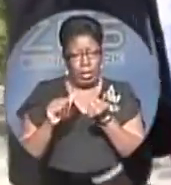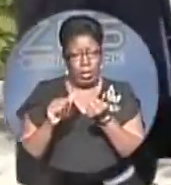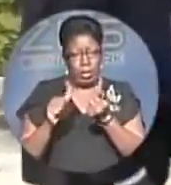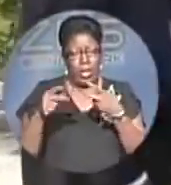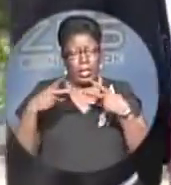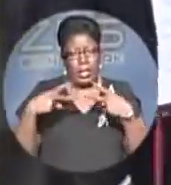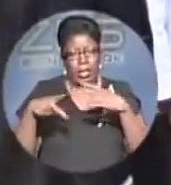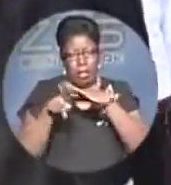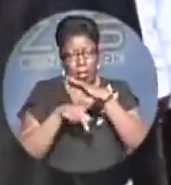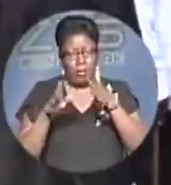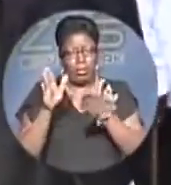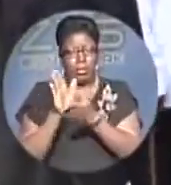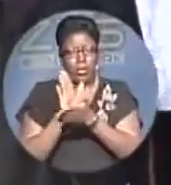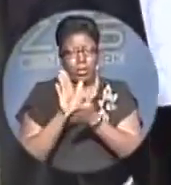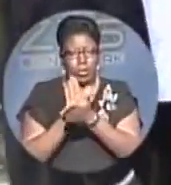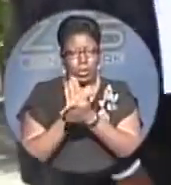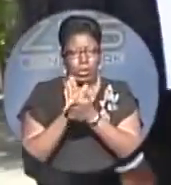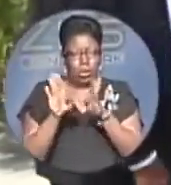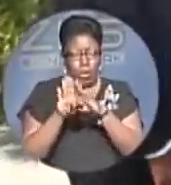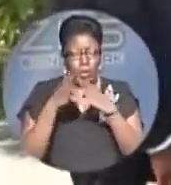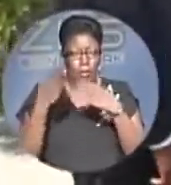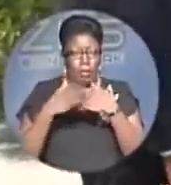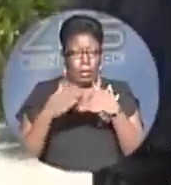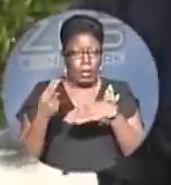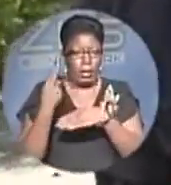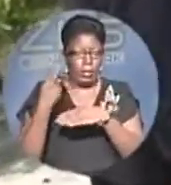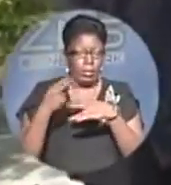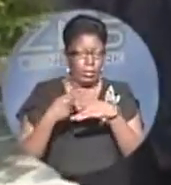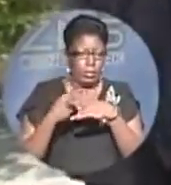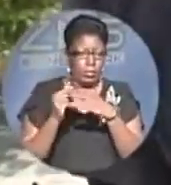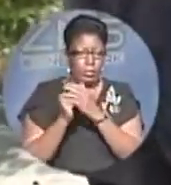again is wrapping up. Shenique Miller has an update.